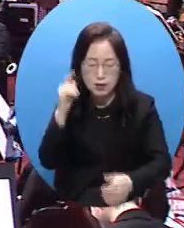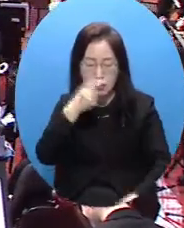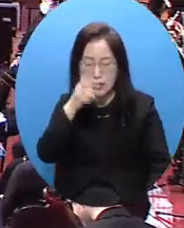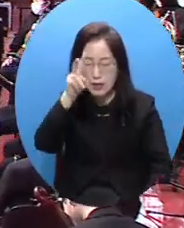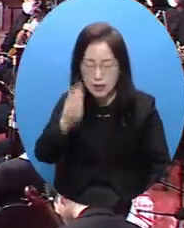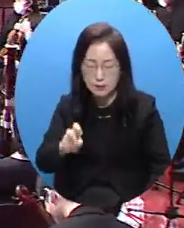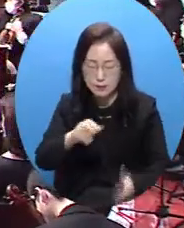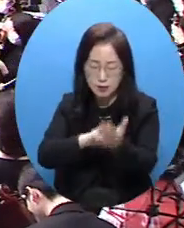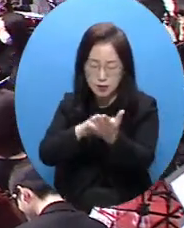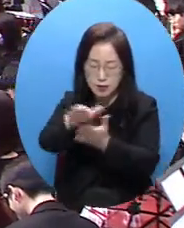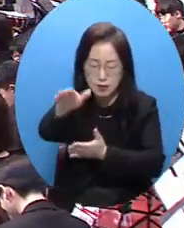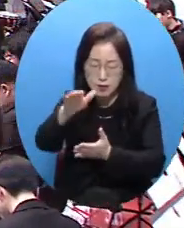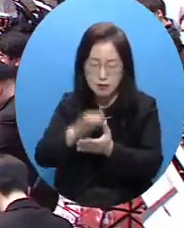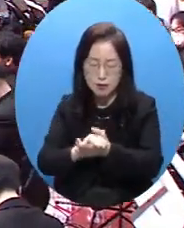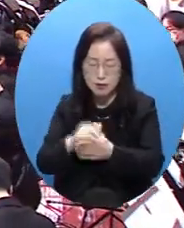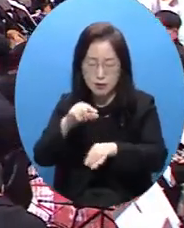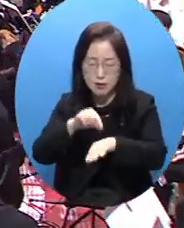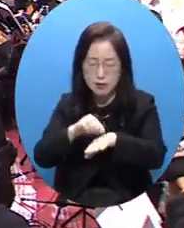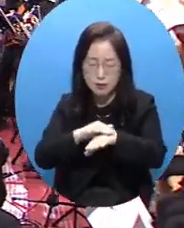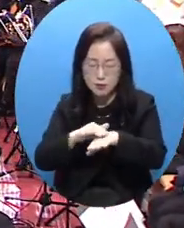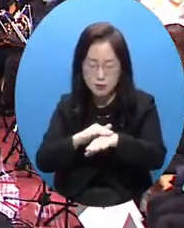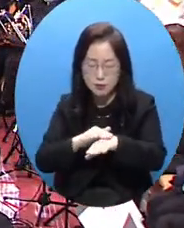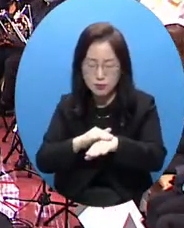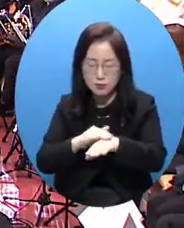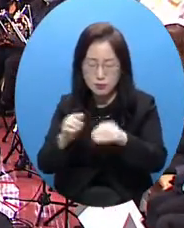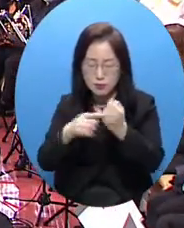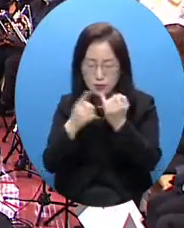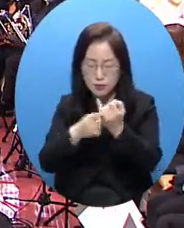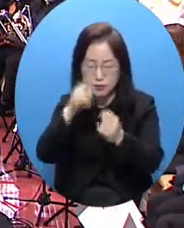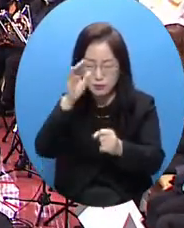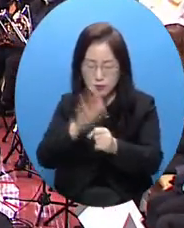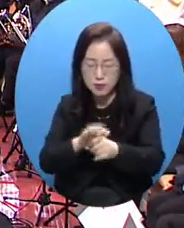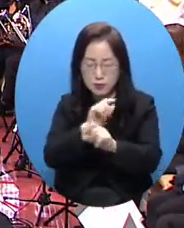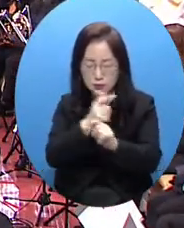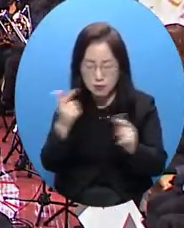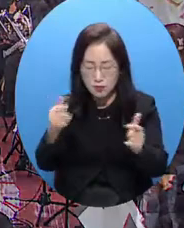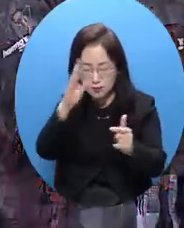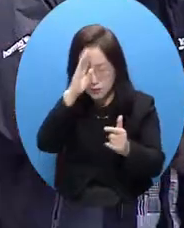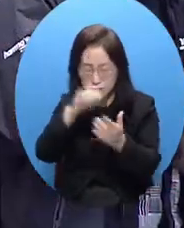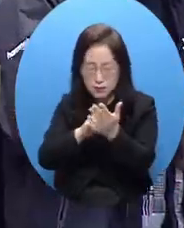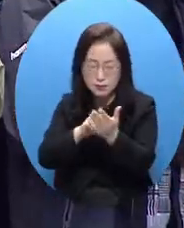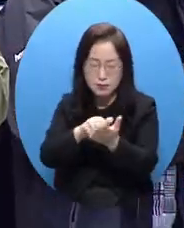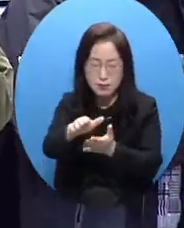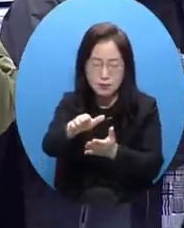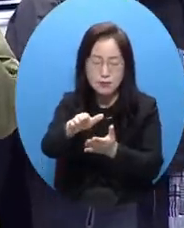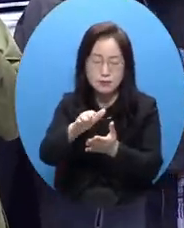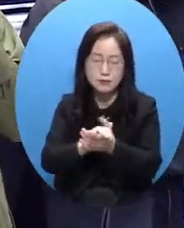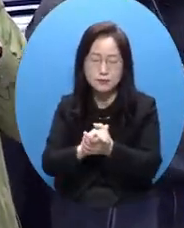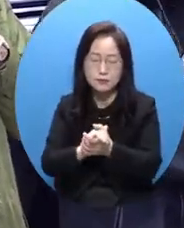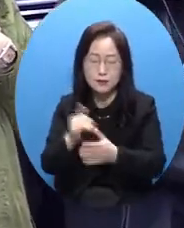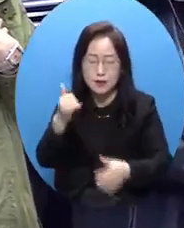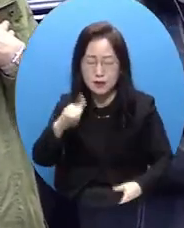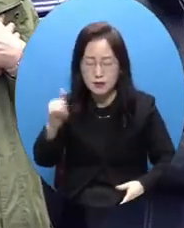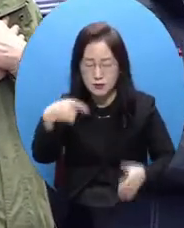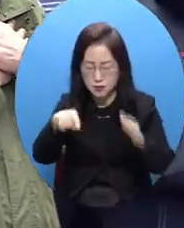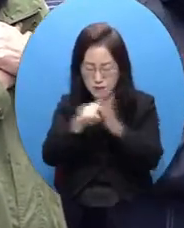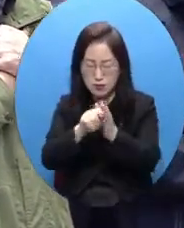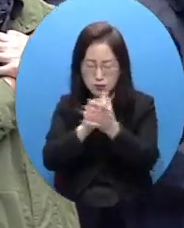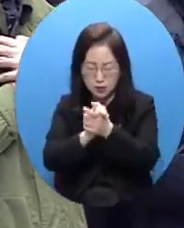away all Cancers and tumors go away your skin diseases incurable disease sterility go away